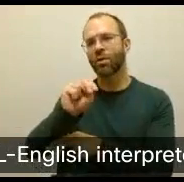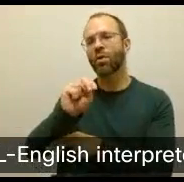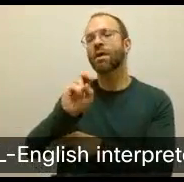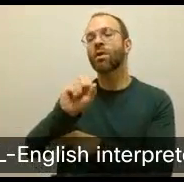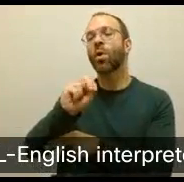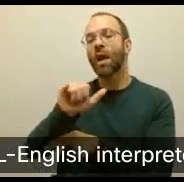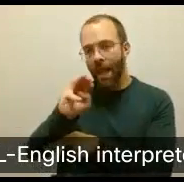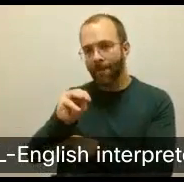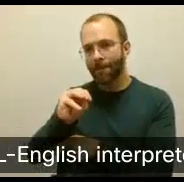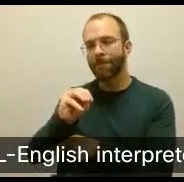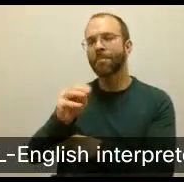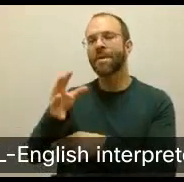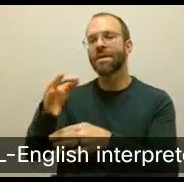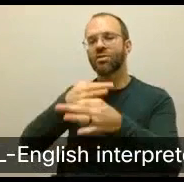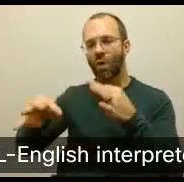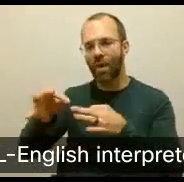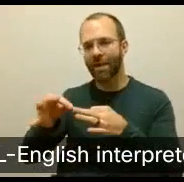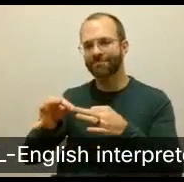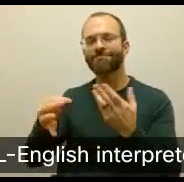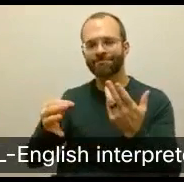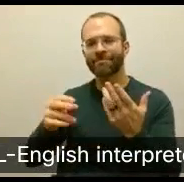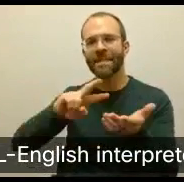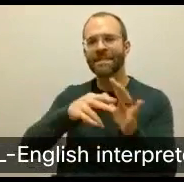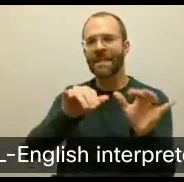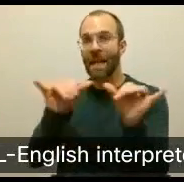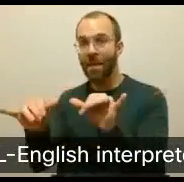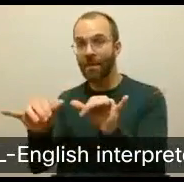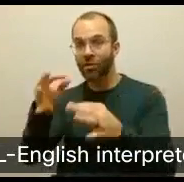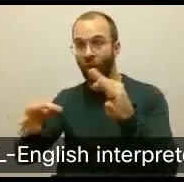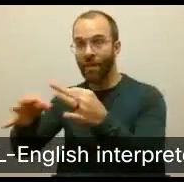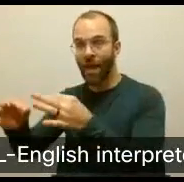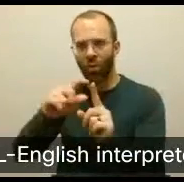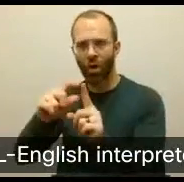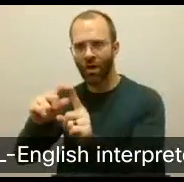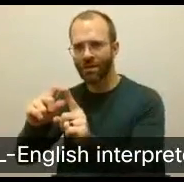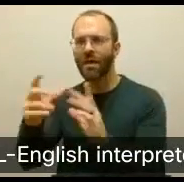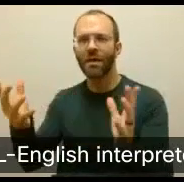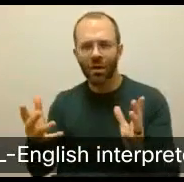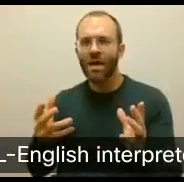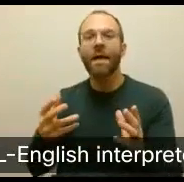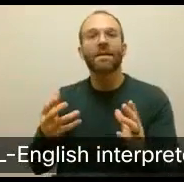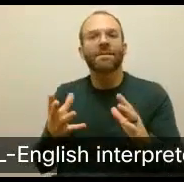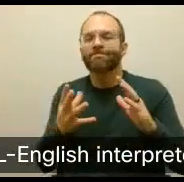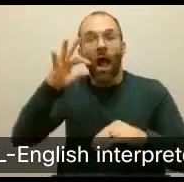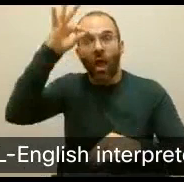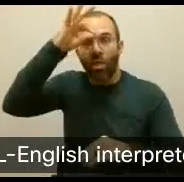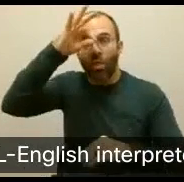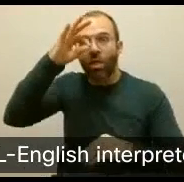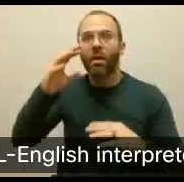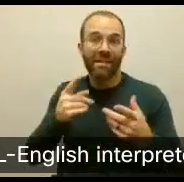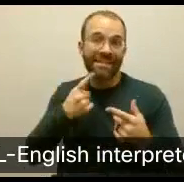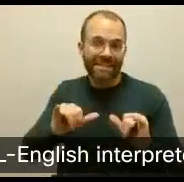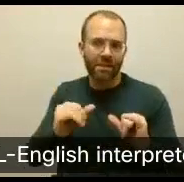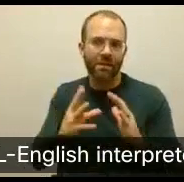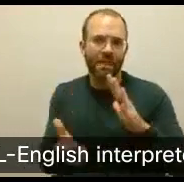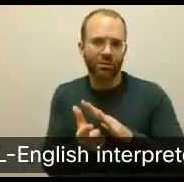this is a form of plagiarism, whether it was intended or not. I want to show you what I mean in these next few slides.